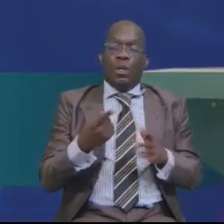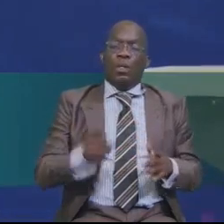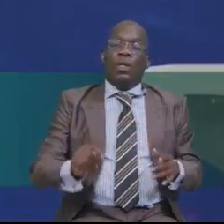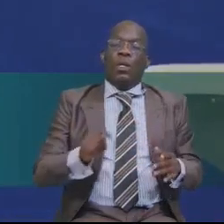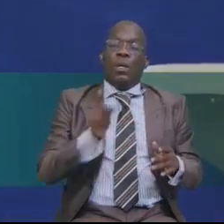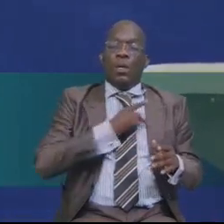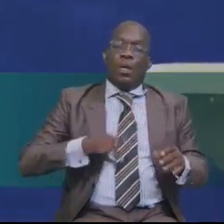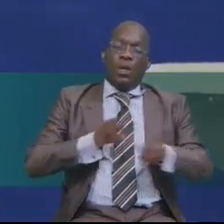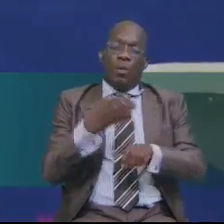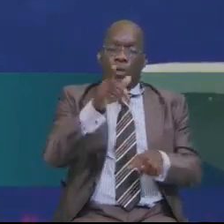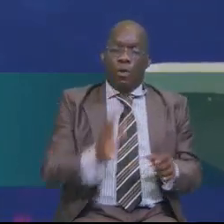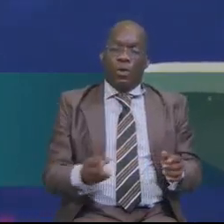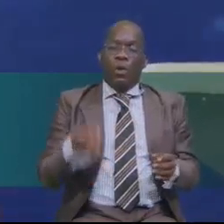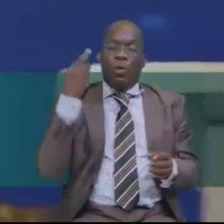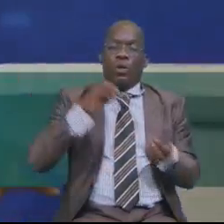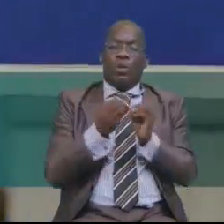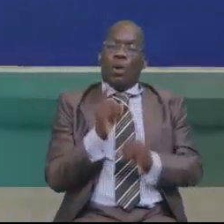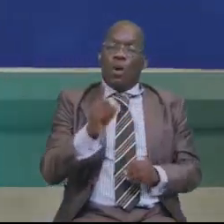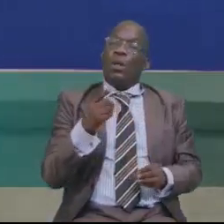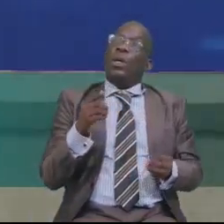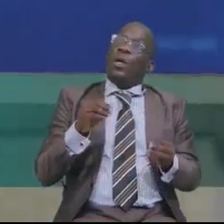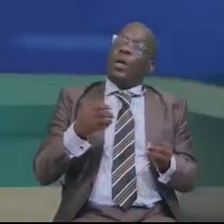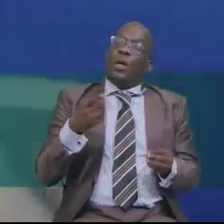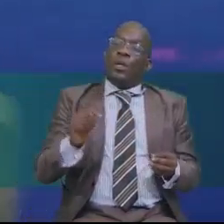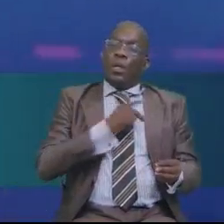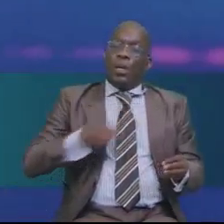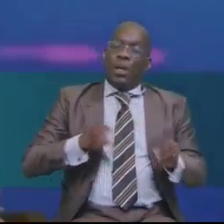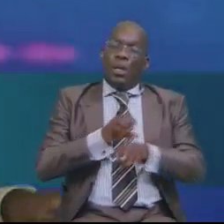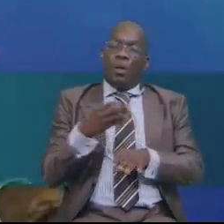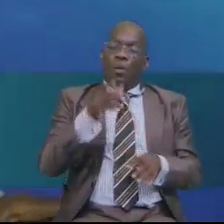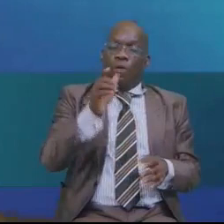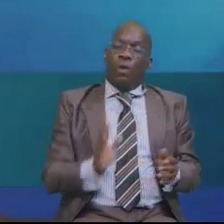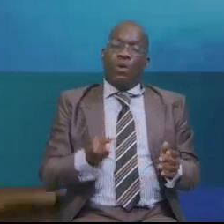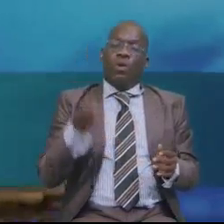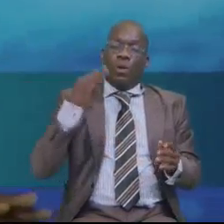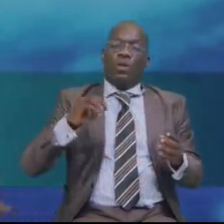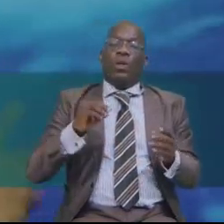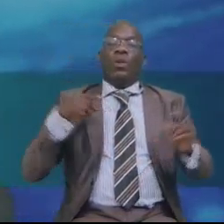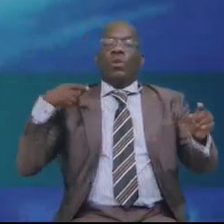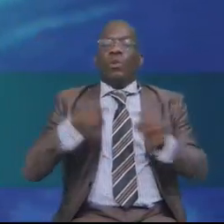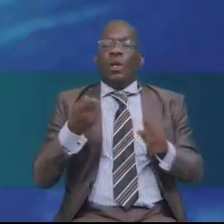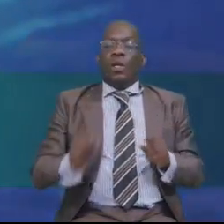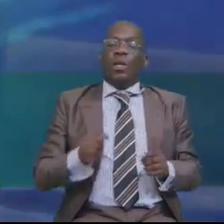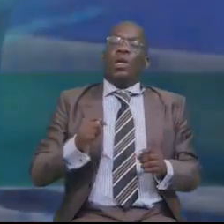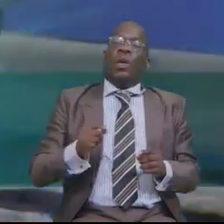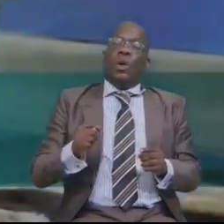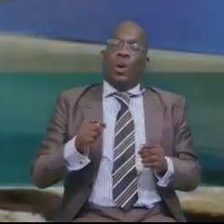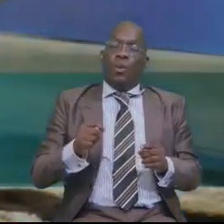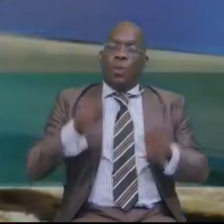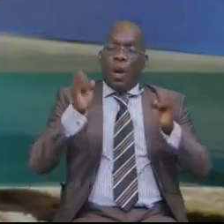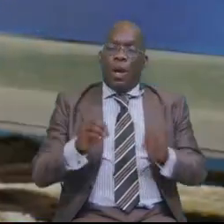of God was the priority and the power in the kingdom and the progress in the kingdom and